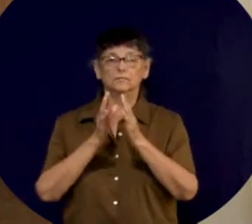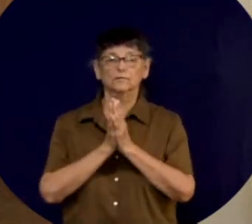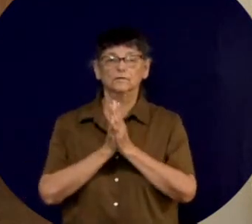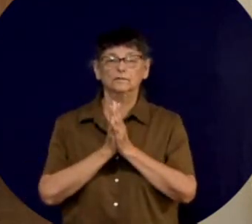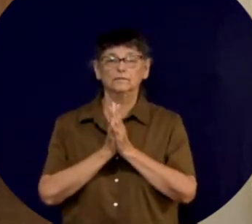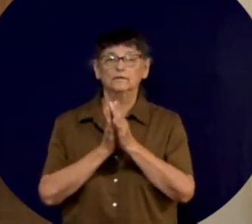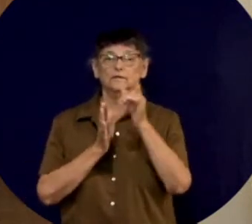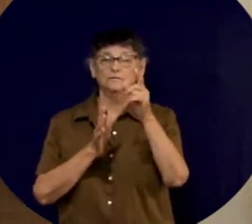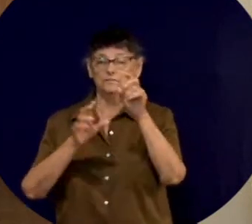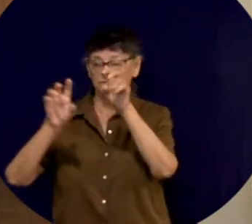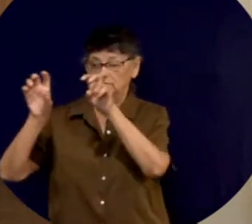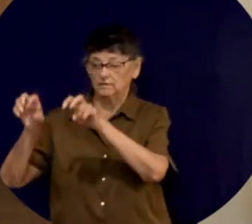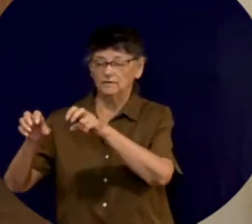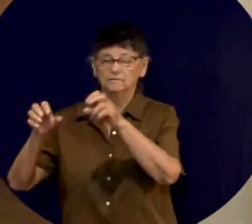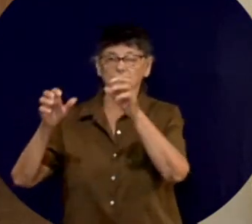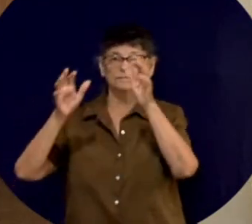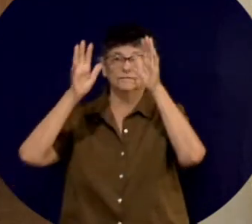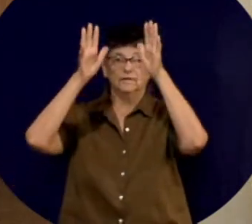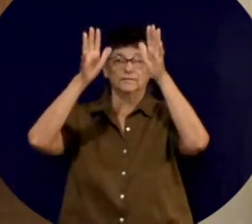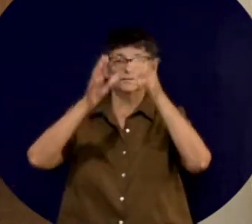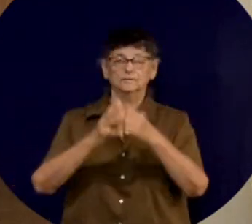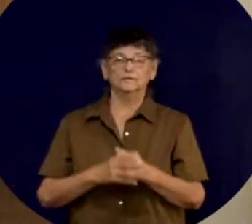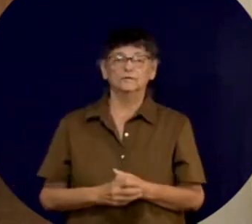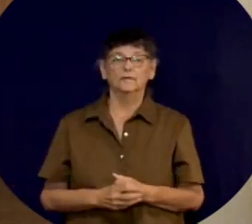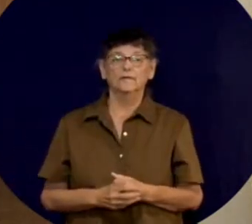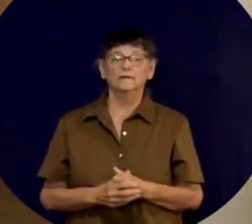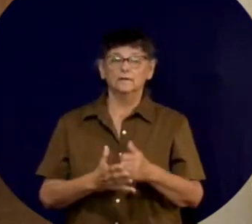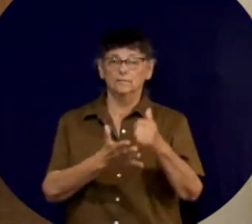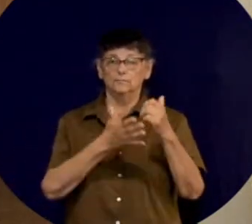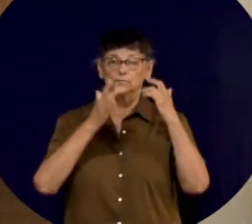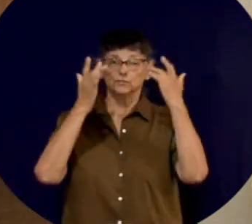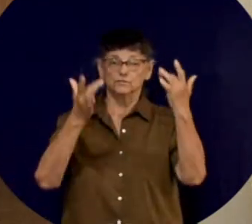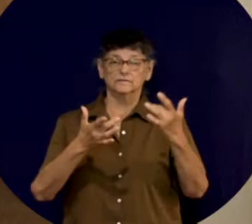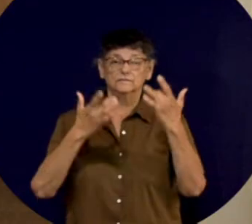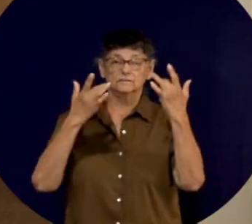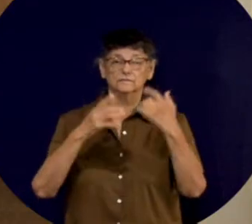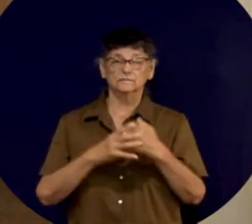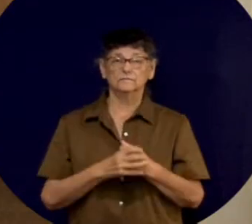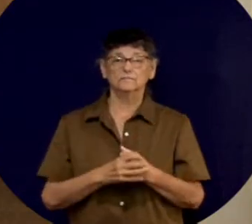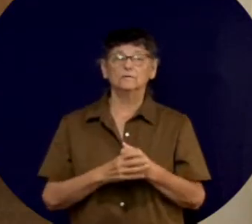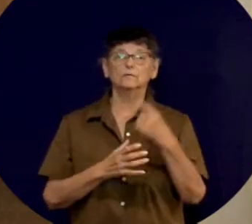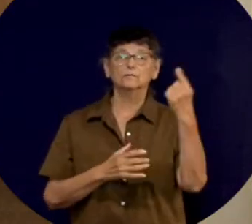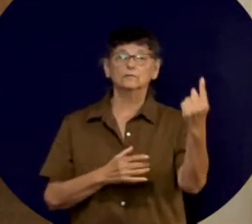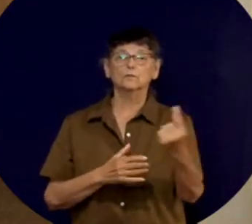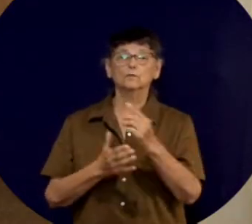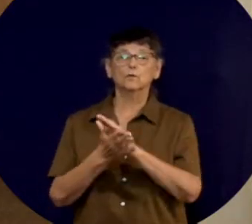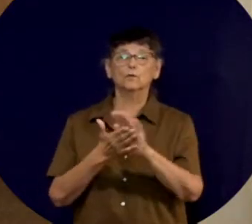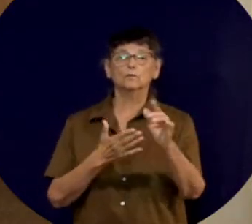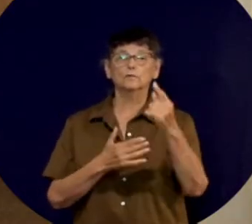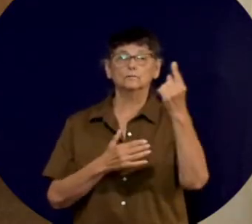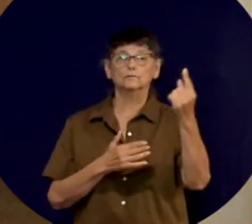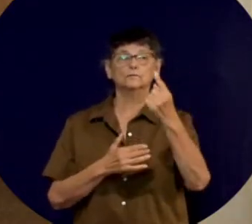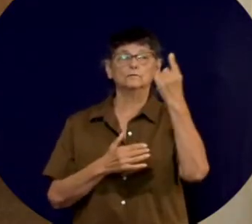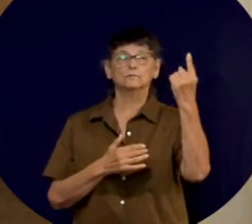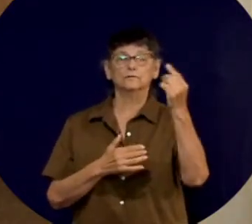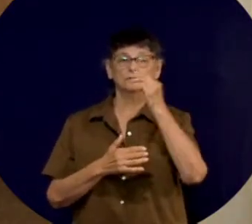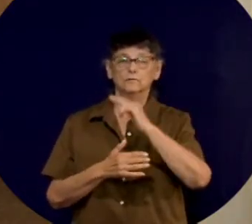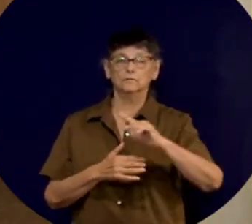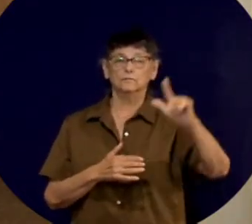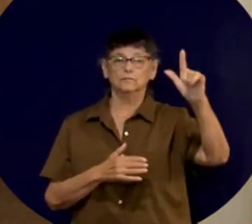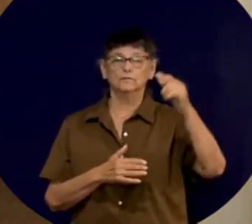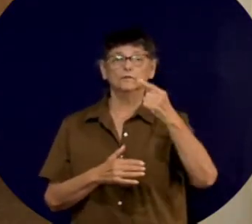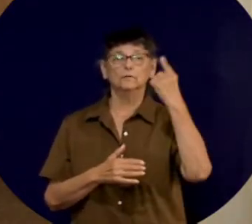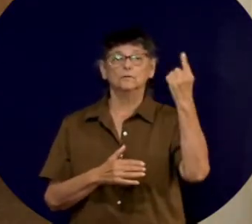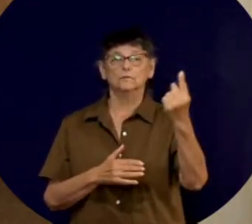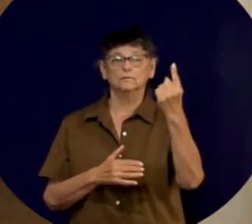prayer. You are seated at the right hand of the Father, have mercy on us. For you alone are the Holy One, you alone are the